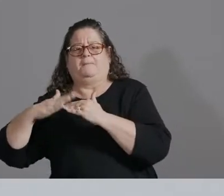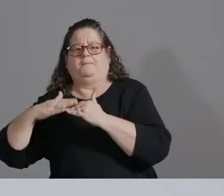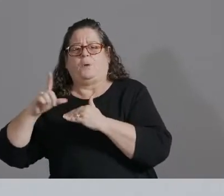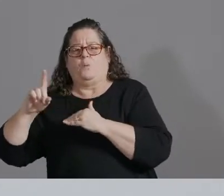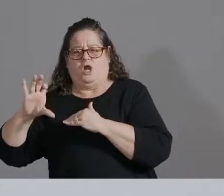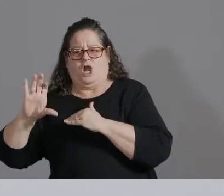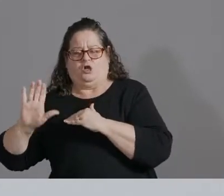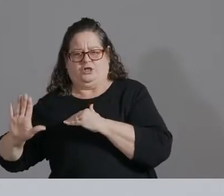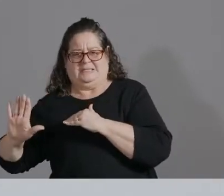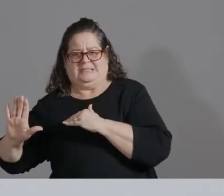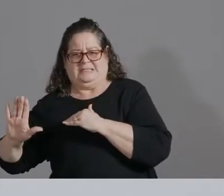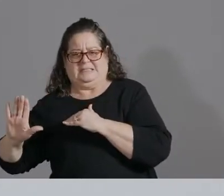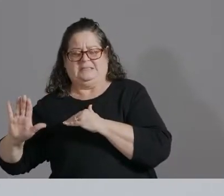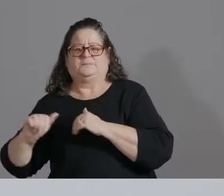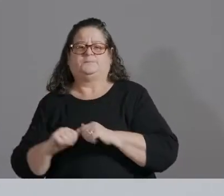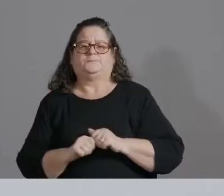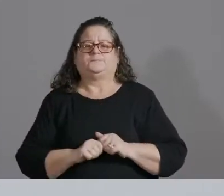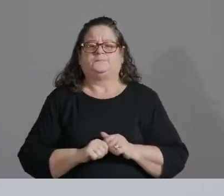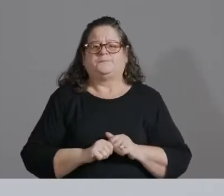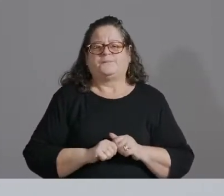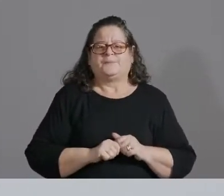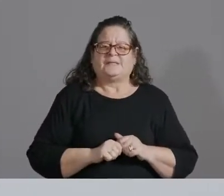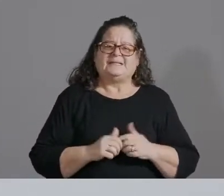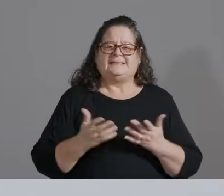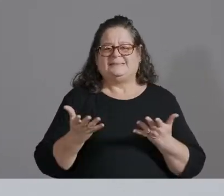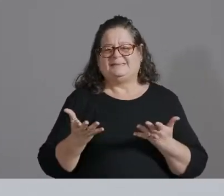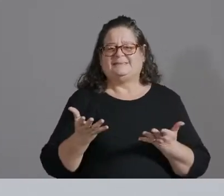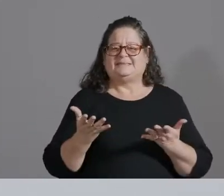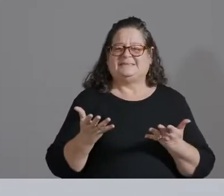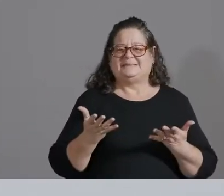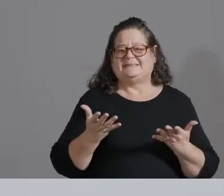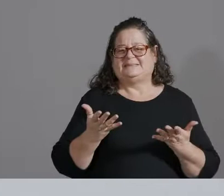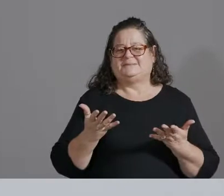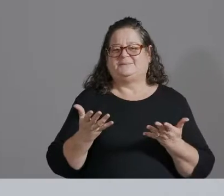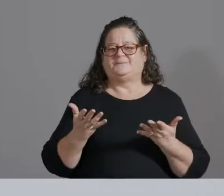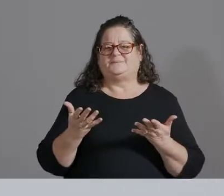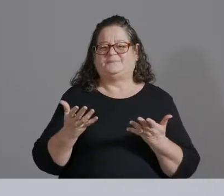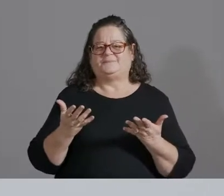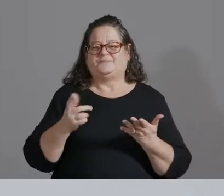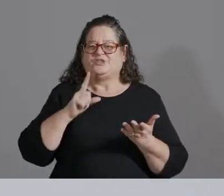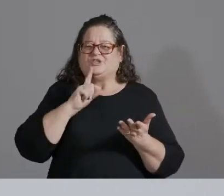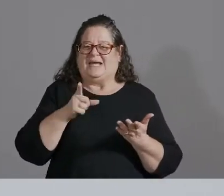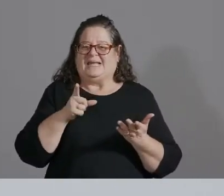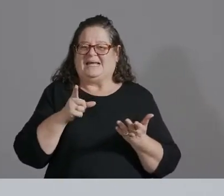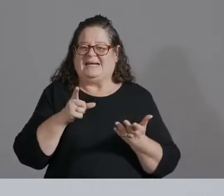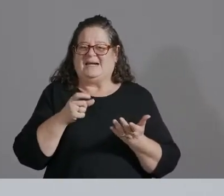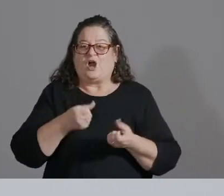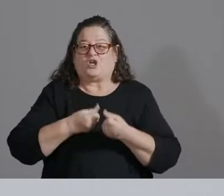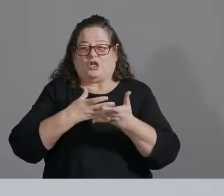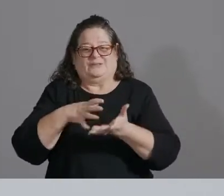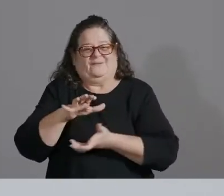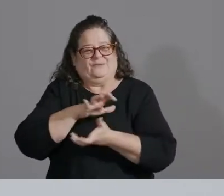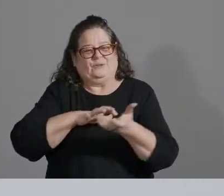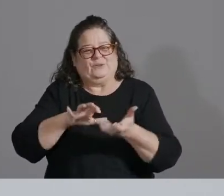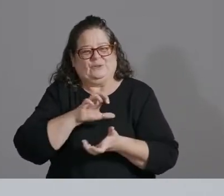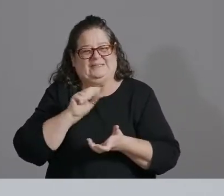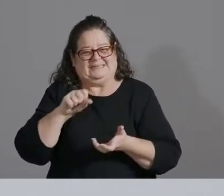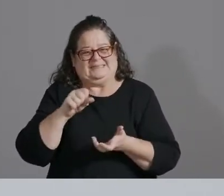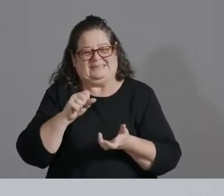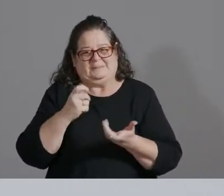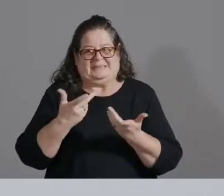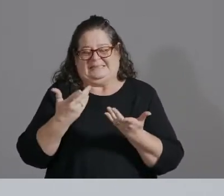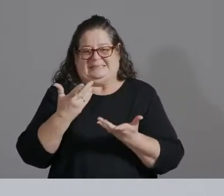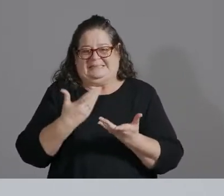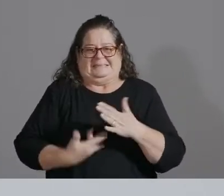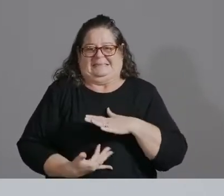What's really going to cause some consternation this week is that they have decided that you can